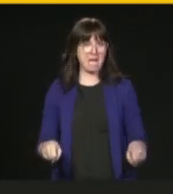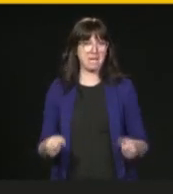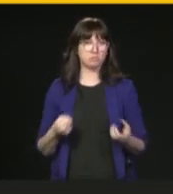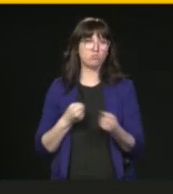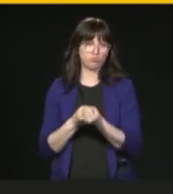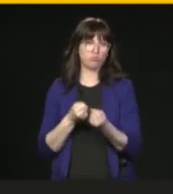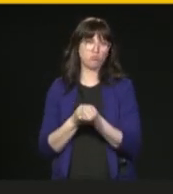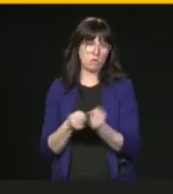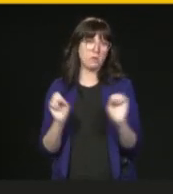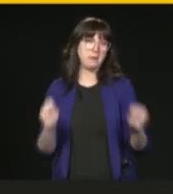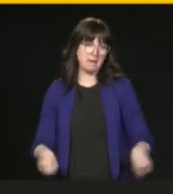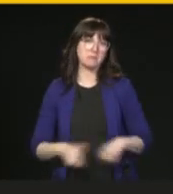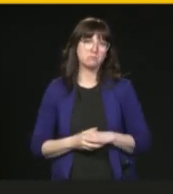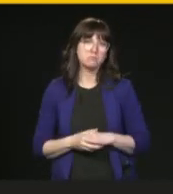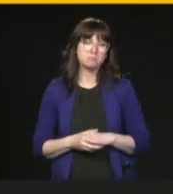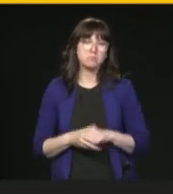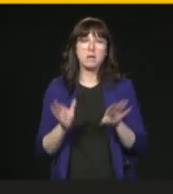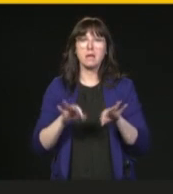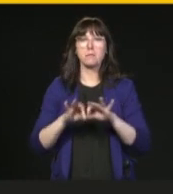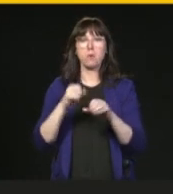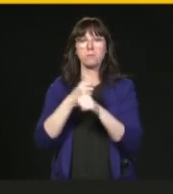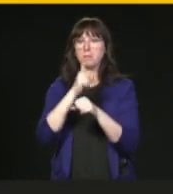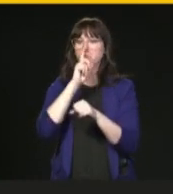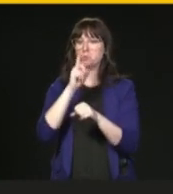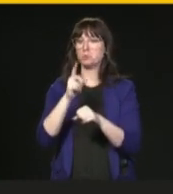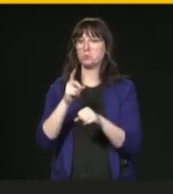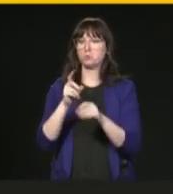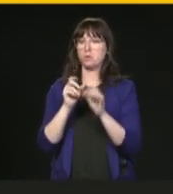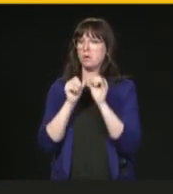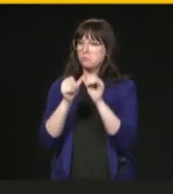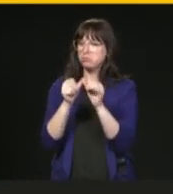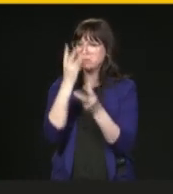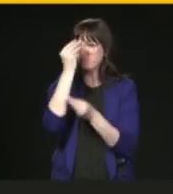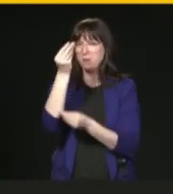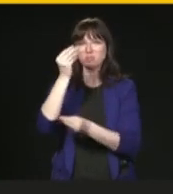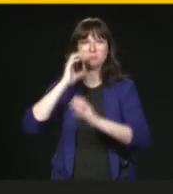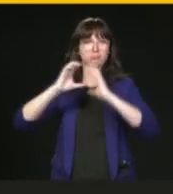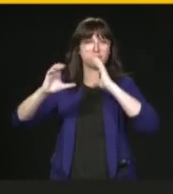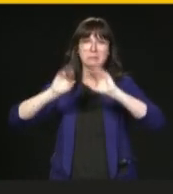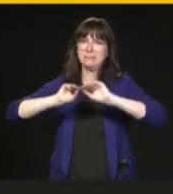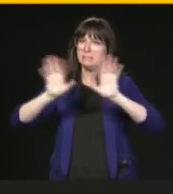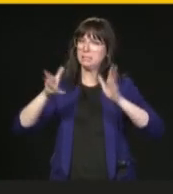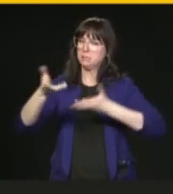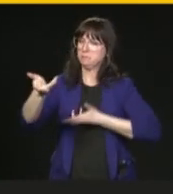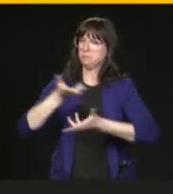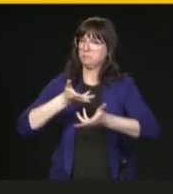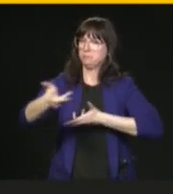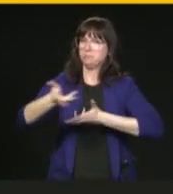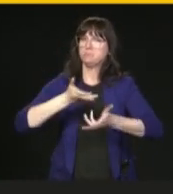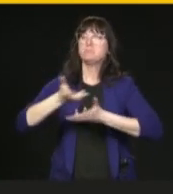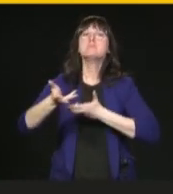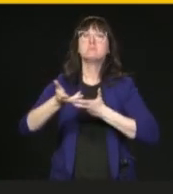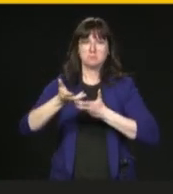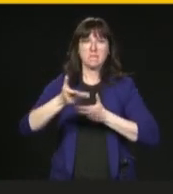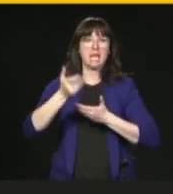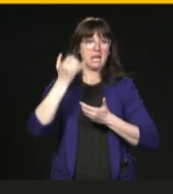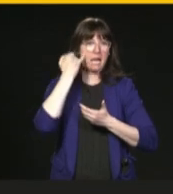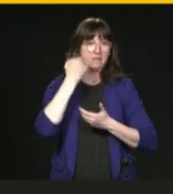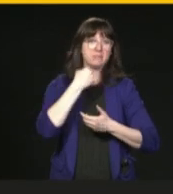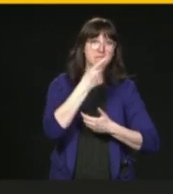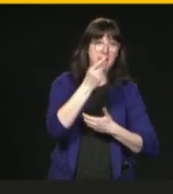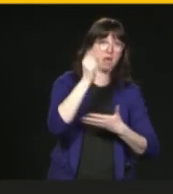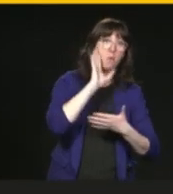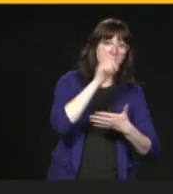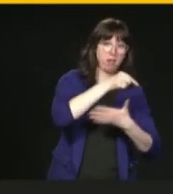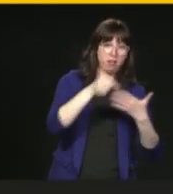on, and we need to make sure that we're continuing to exchange information and align in the actions we take. We talked